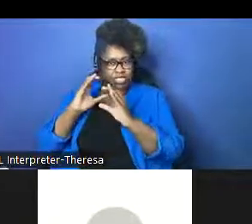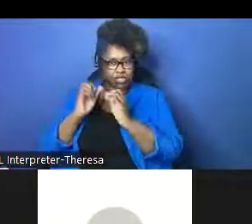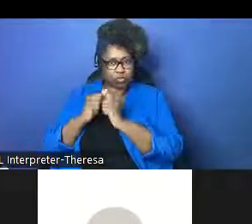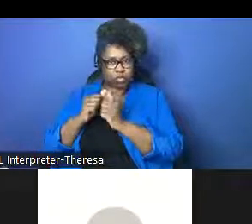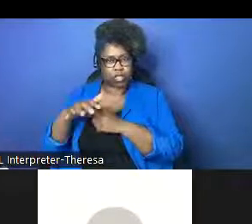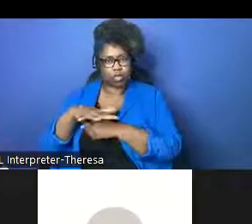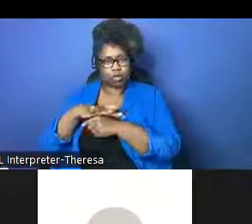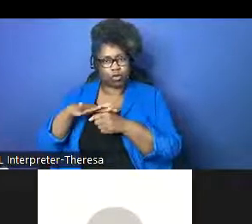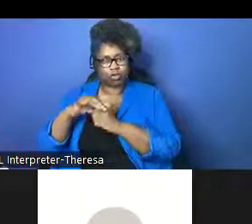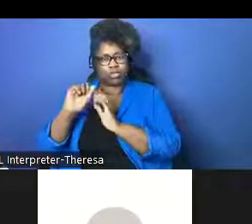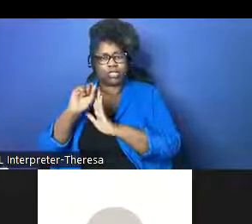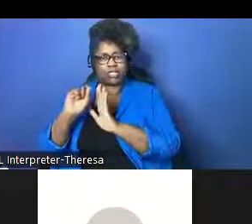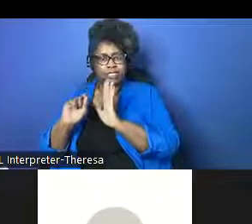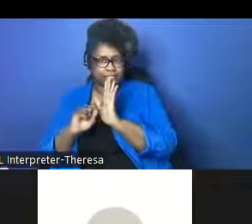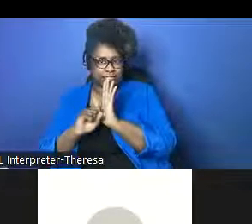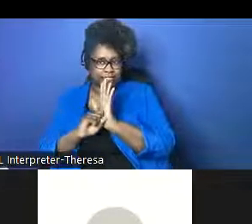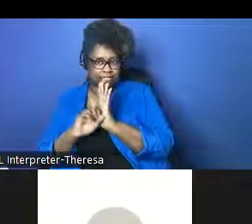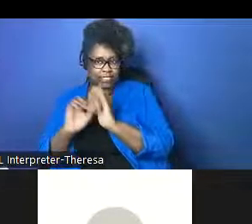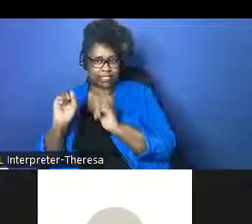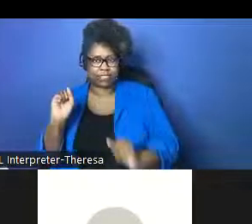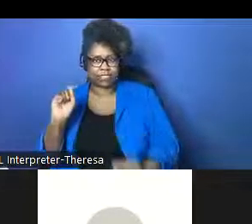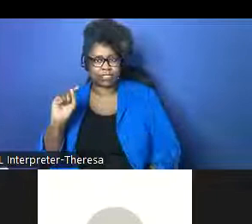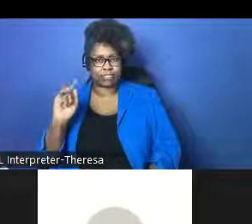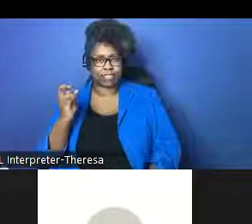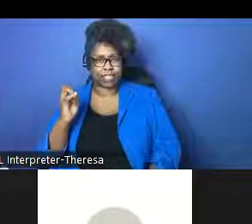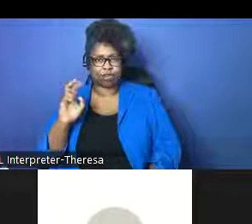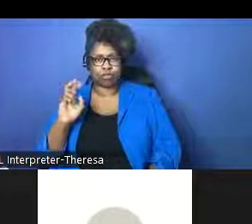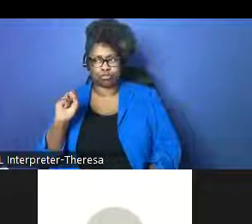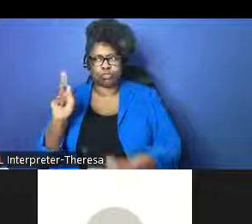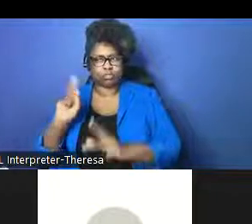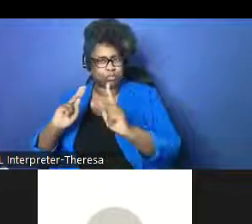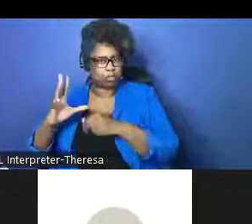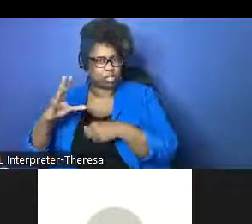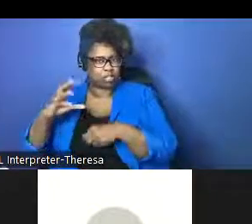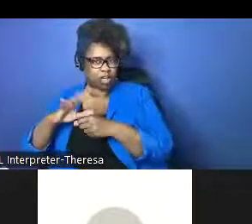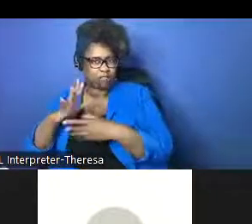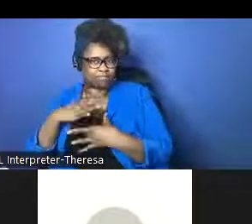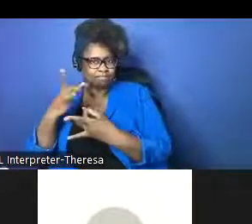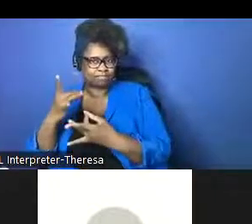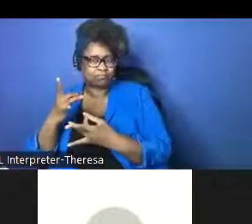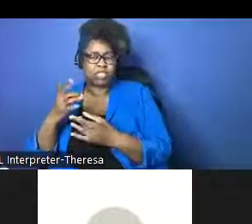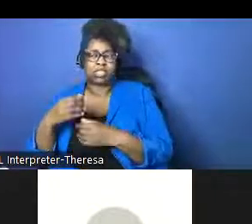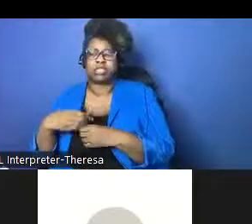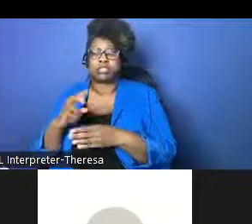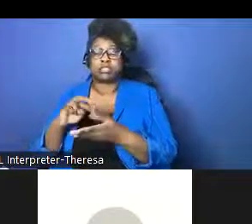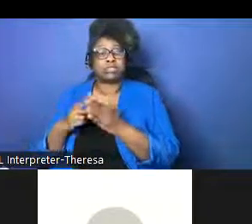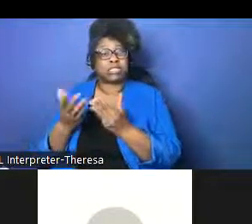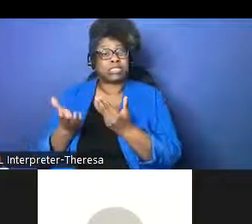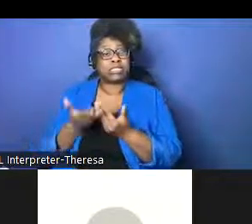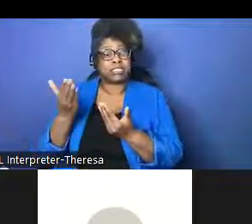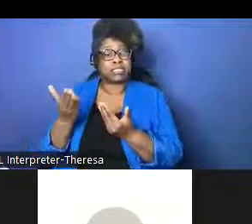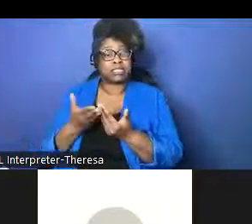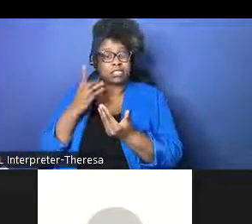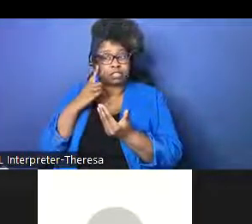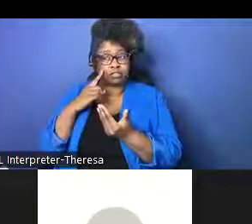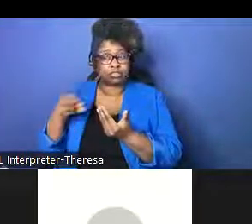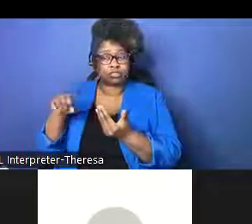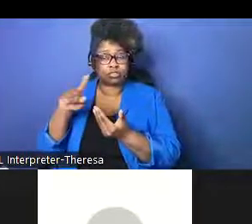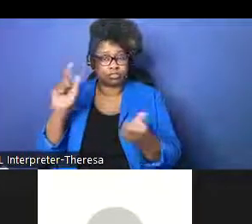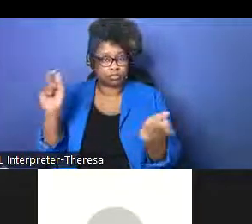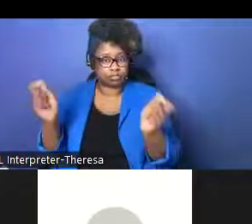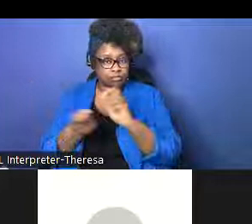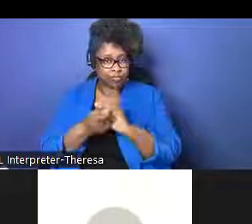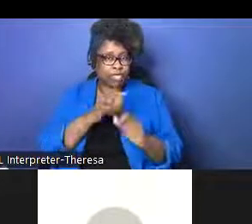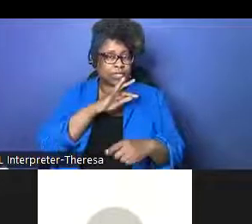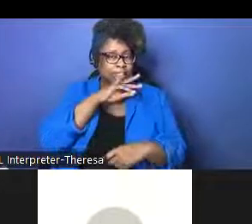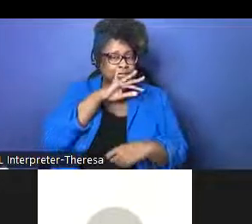and state stakeholders to talk about how it could be made easier to transform